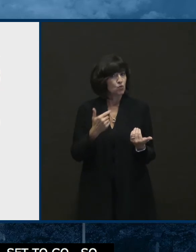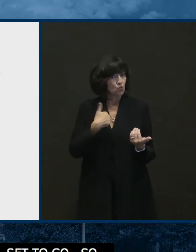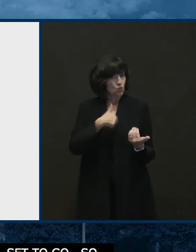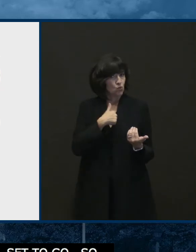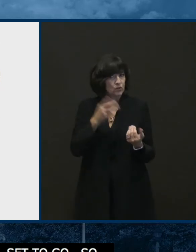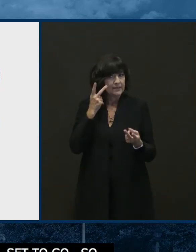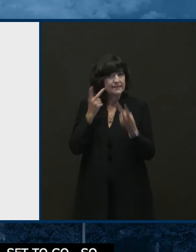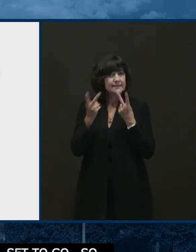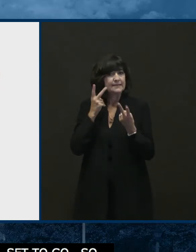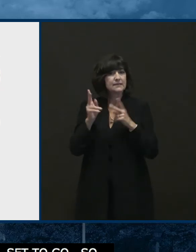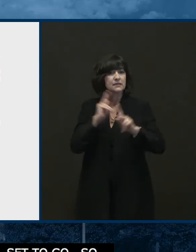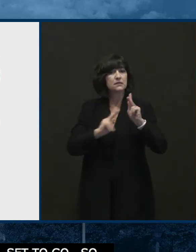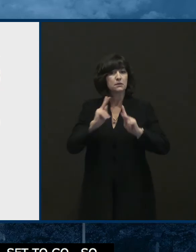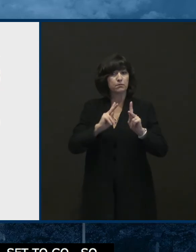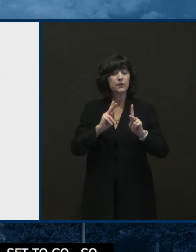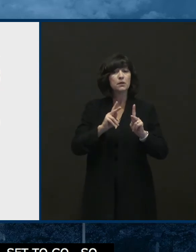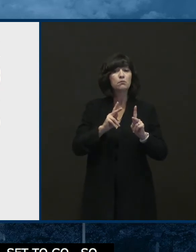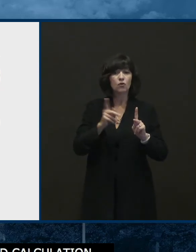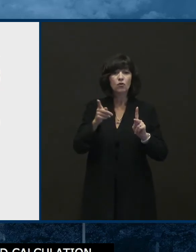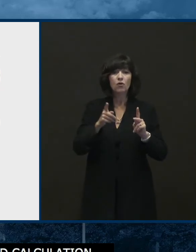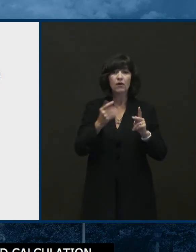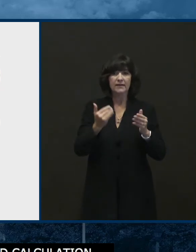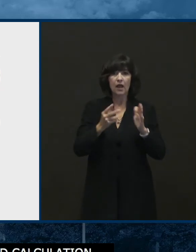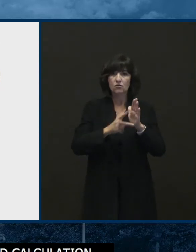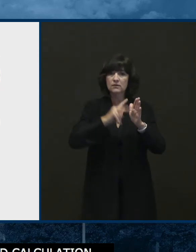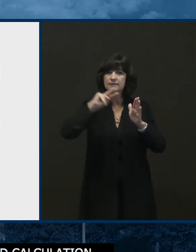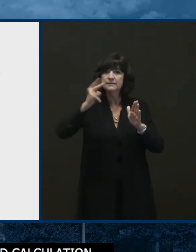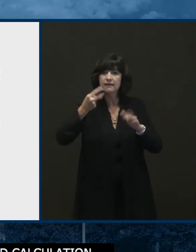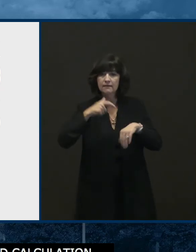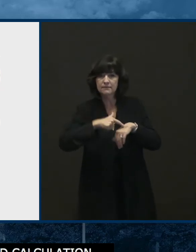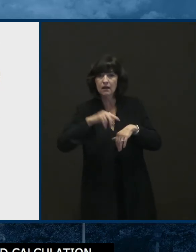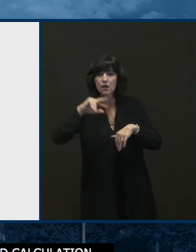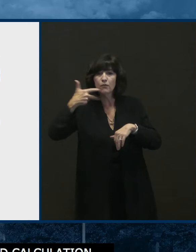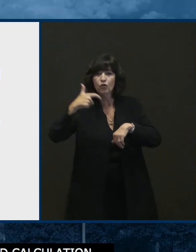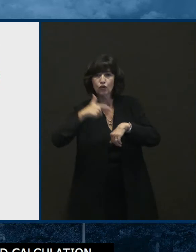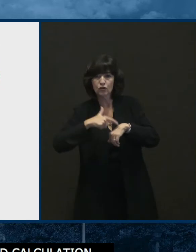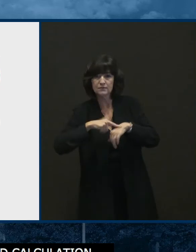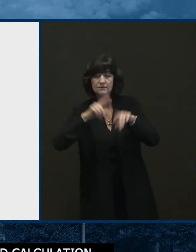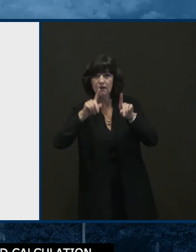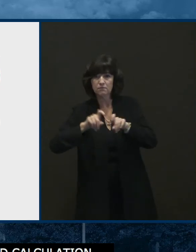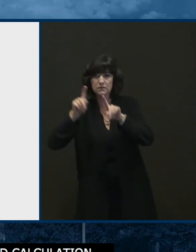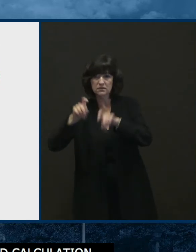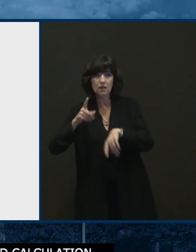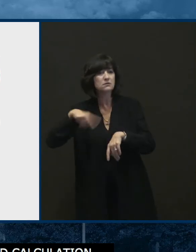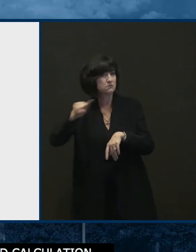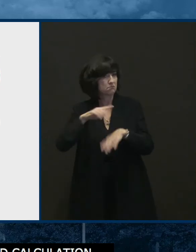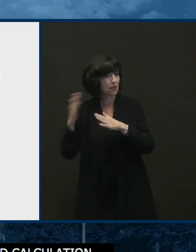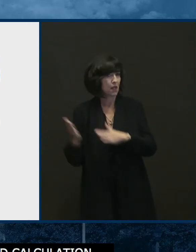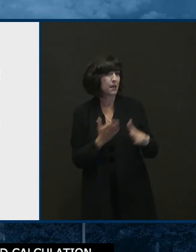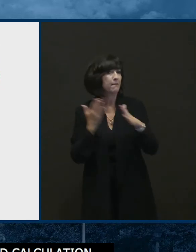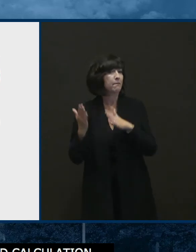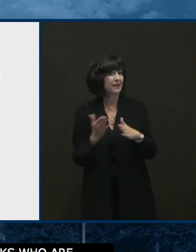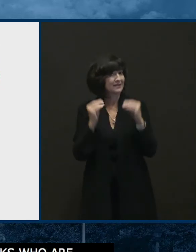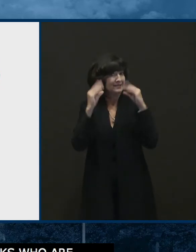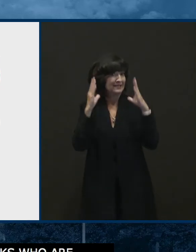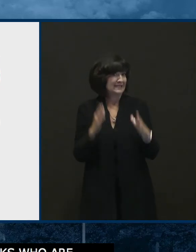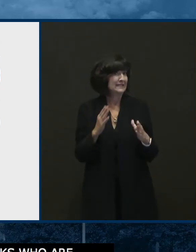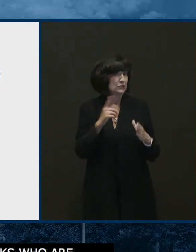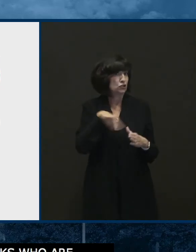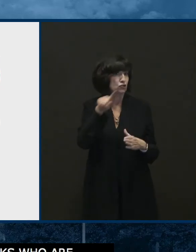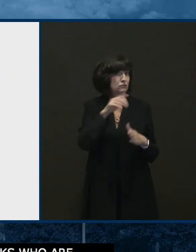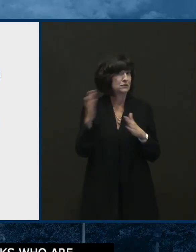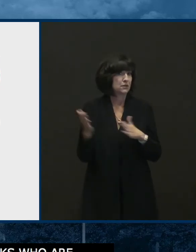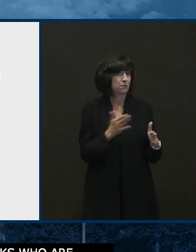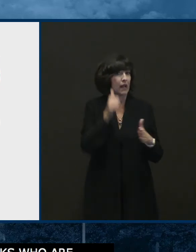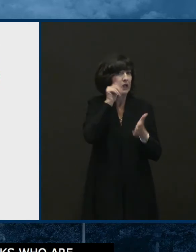tested a second, third, a fourth, and more times, and in fact plan on doing that, particularly for teachers. So testing